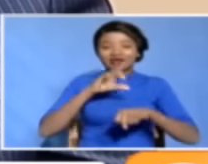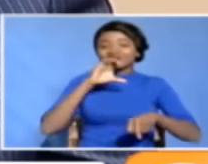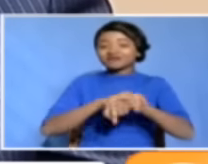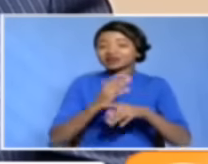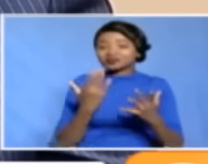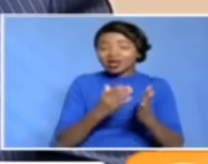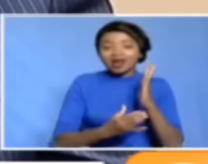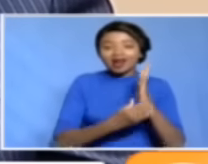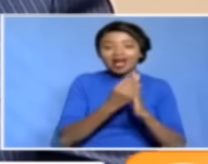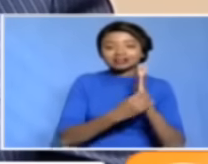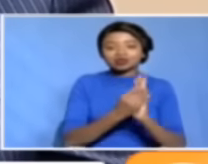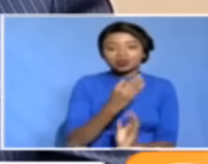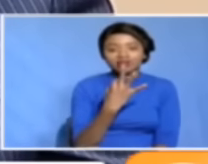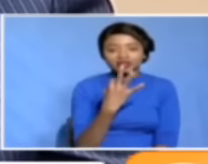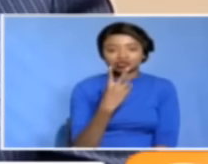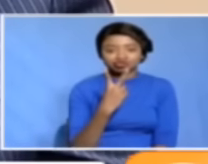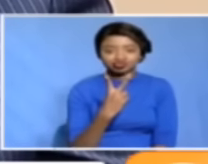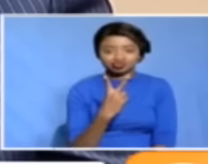32,